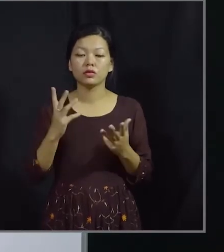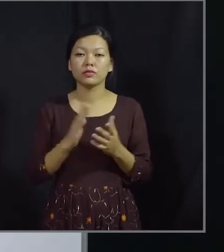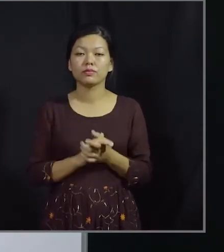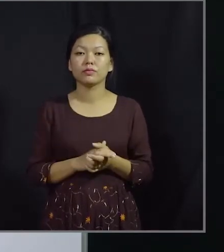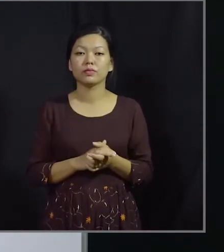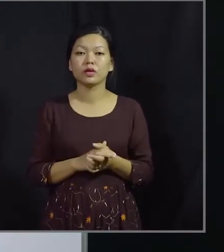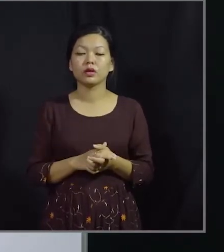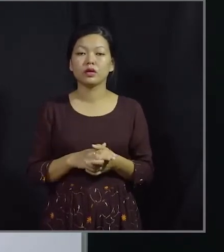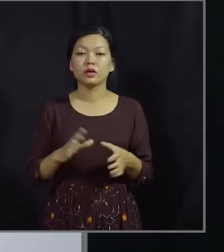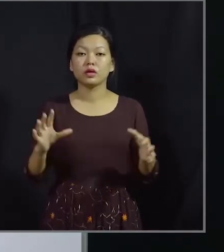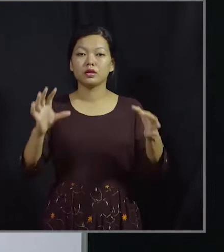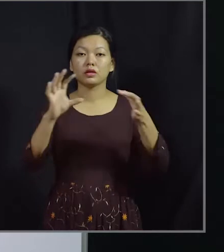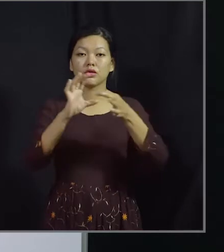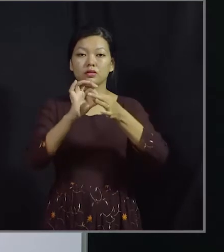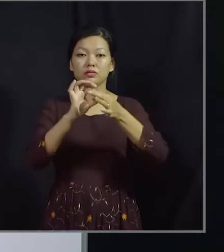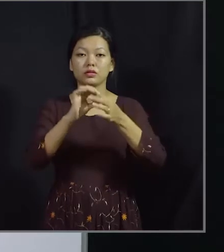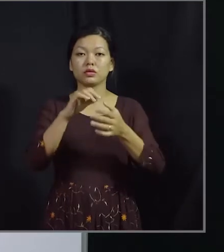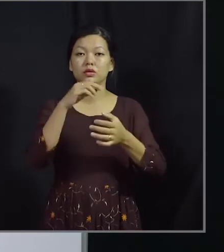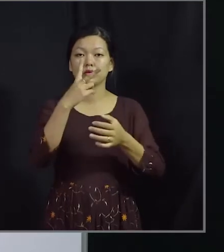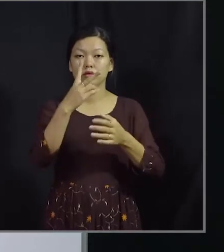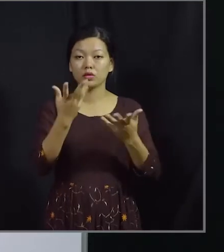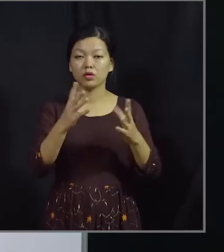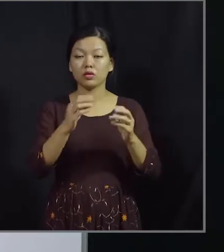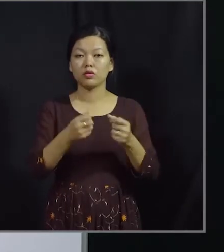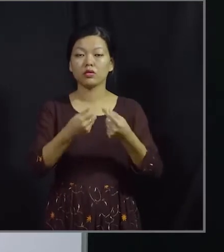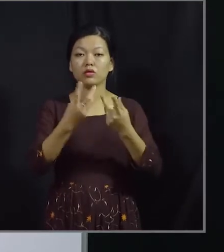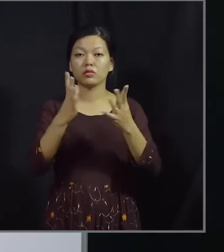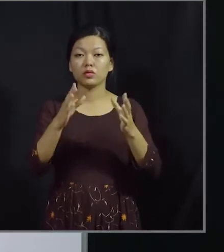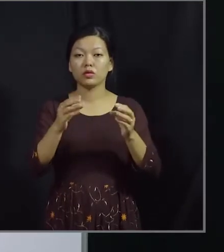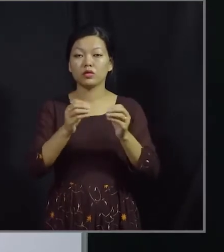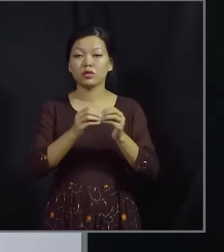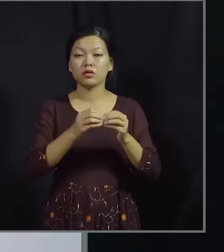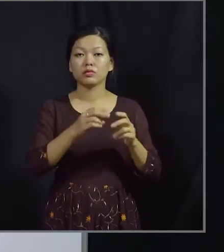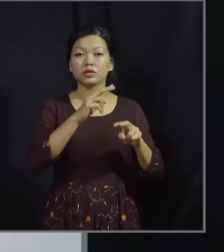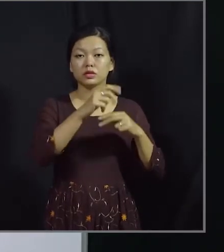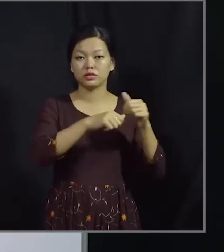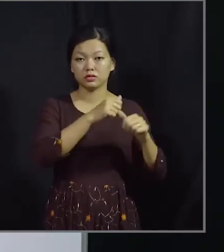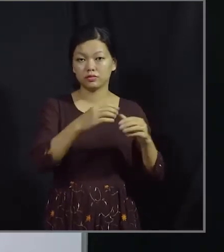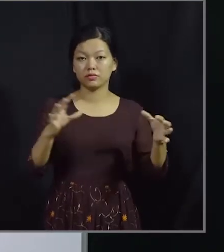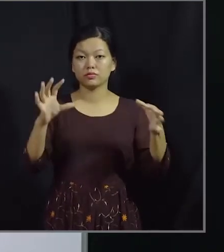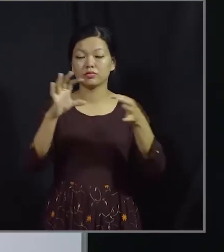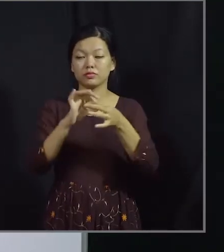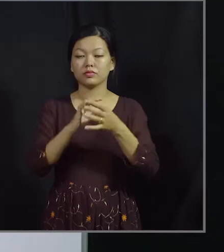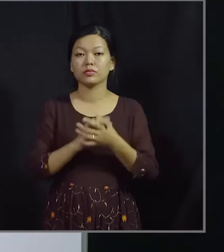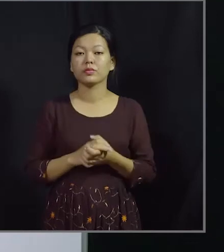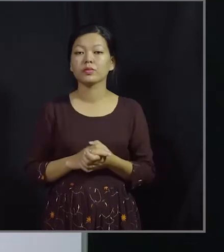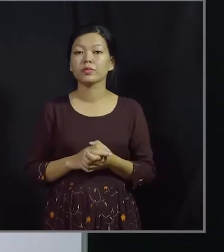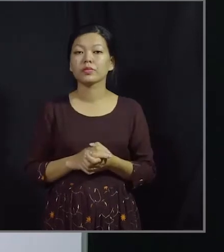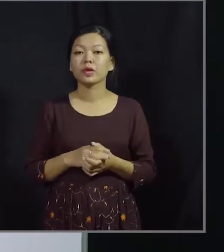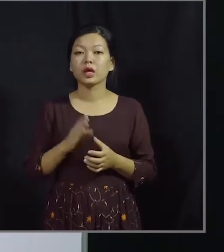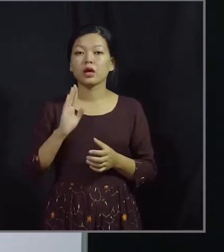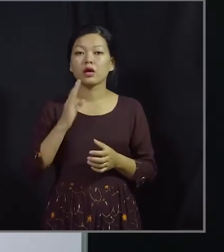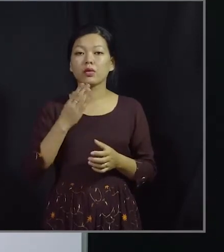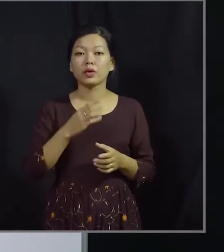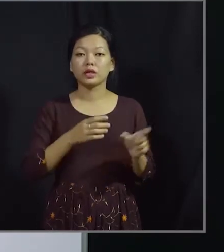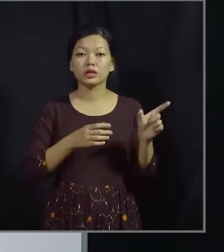of two or more business firms. So amalgamation, when the business is taken over, or when the business joins